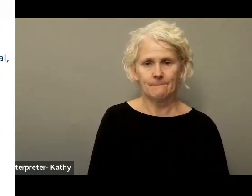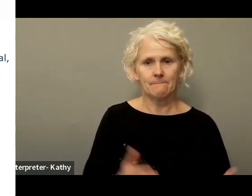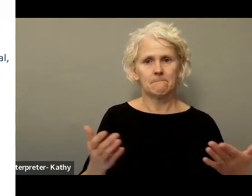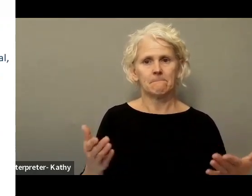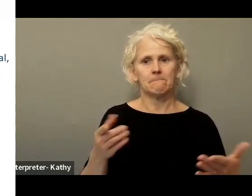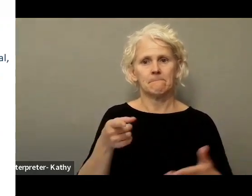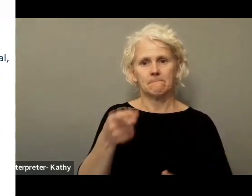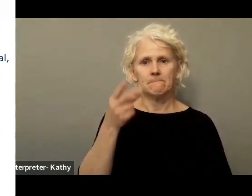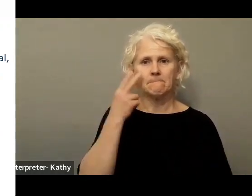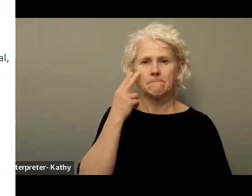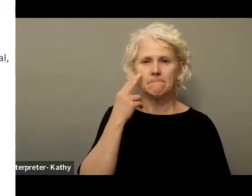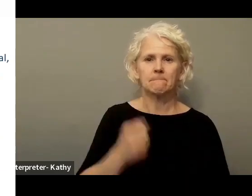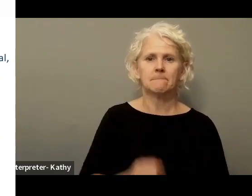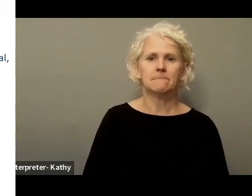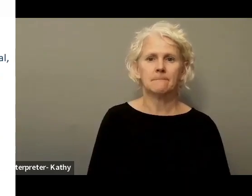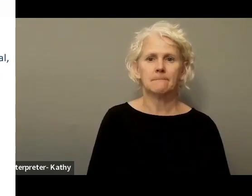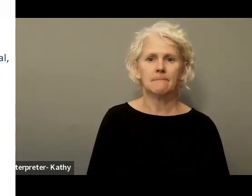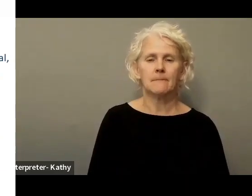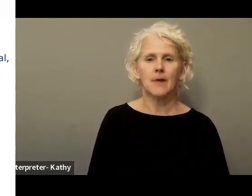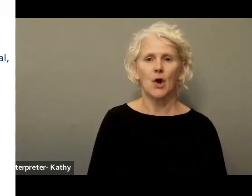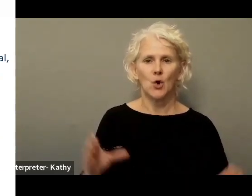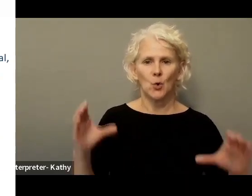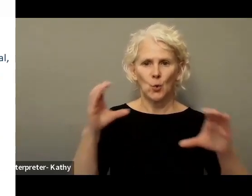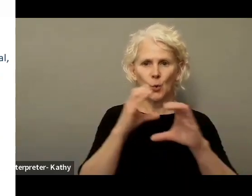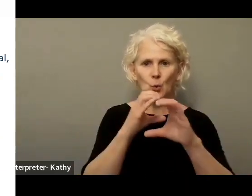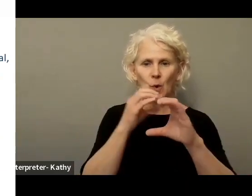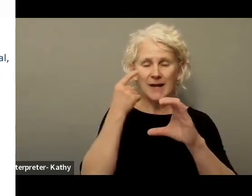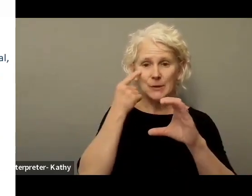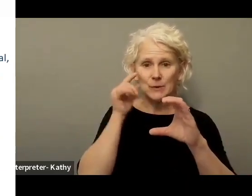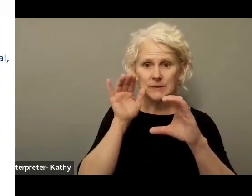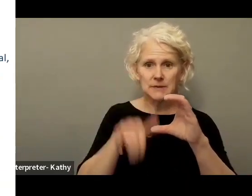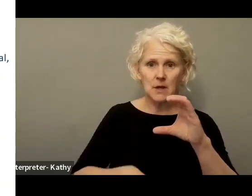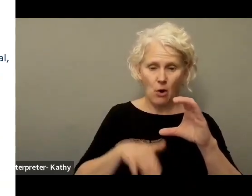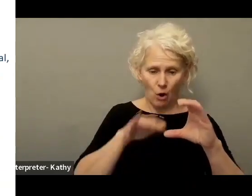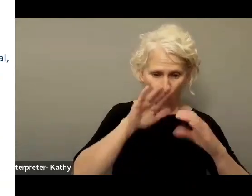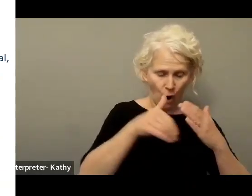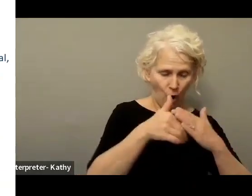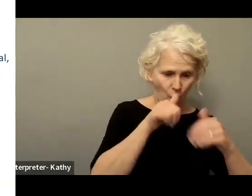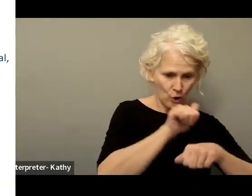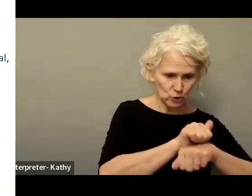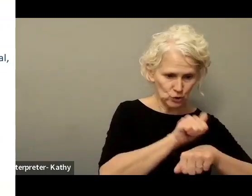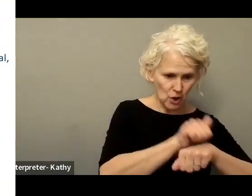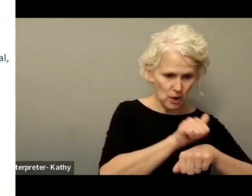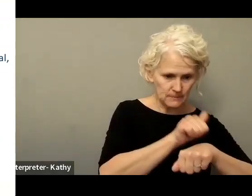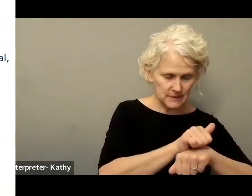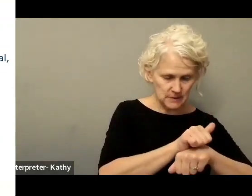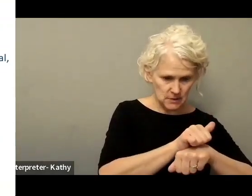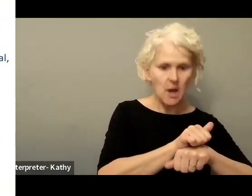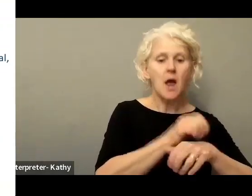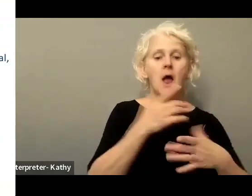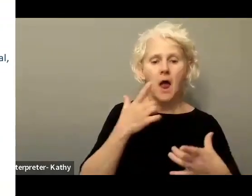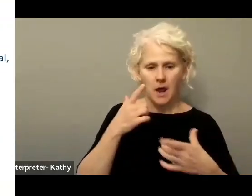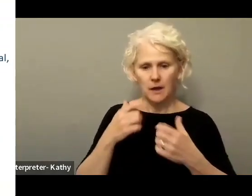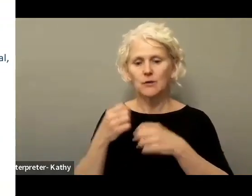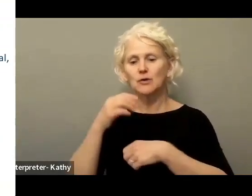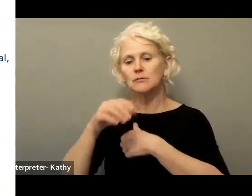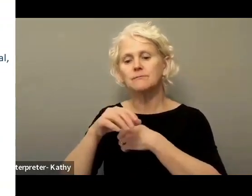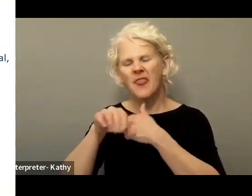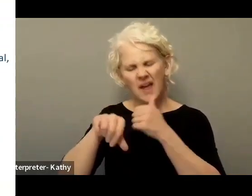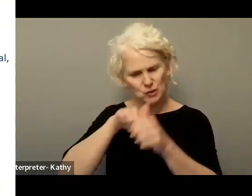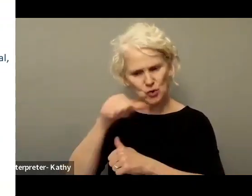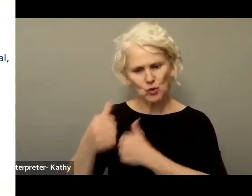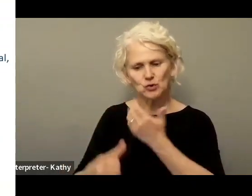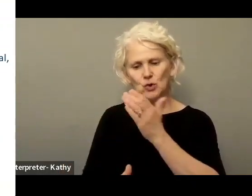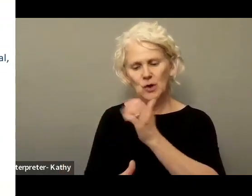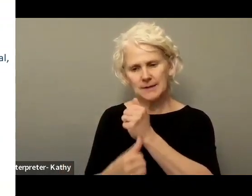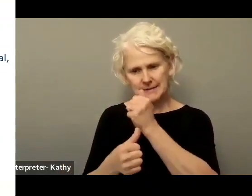So let's now zoom in from all the vacancies, job vacancies, into healthcare and social assistance, which is the industry